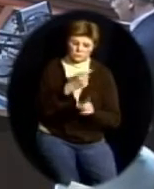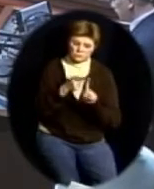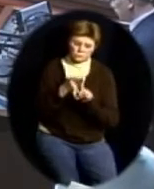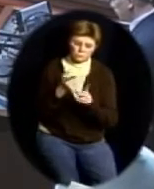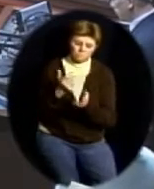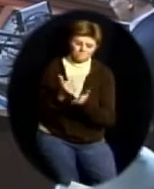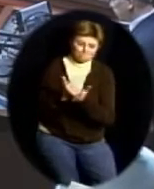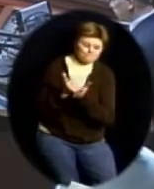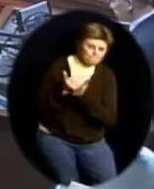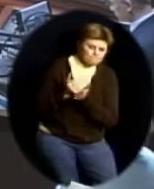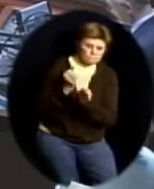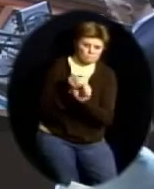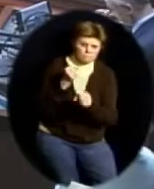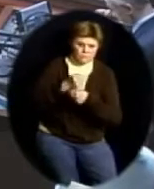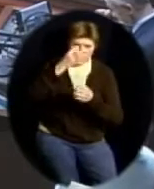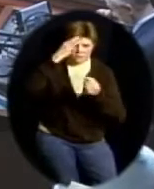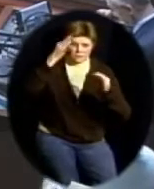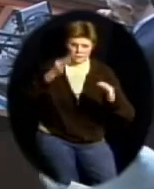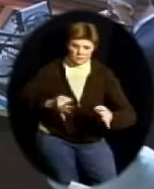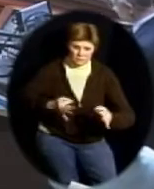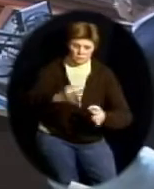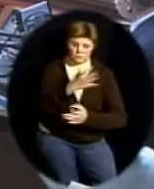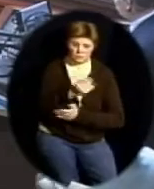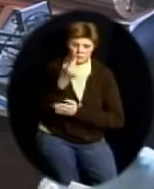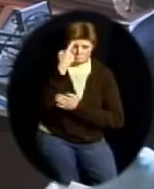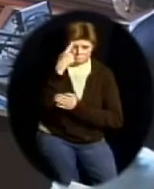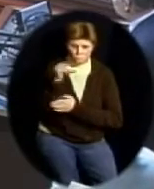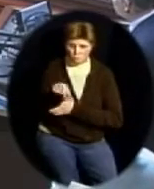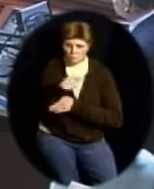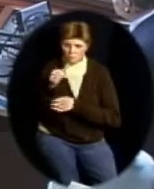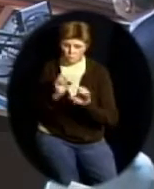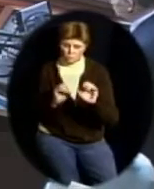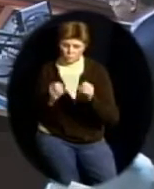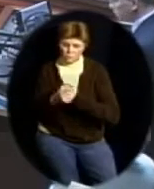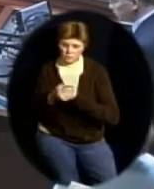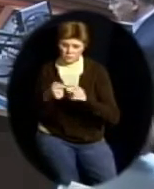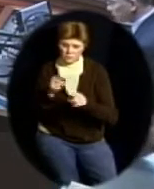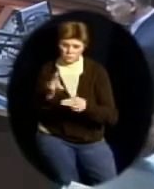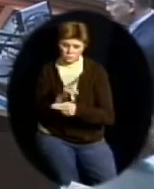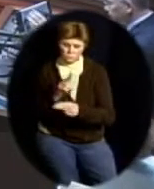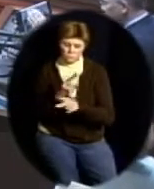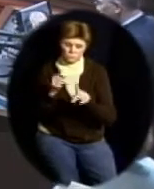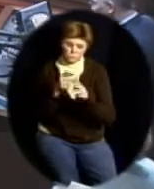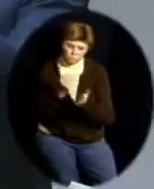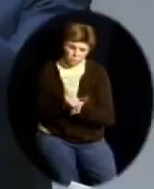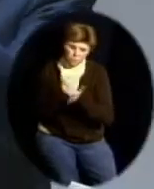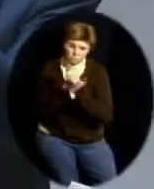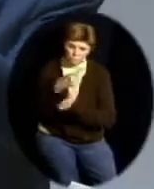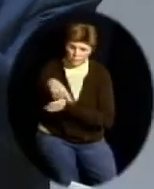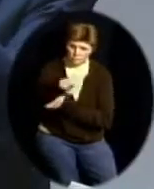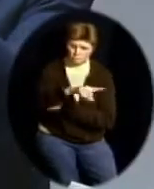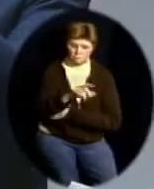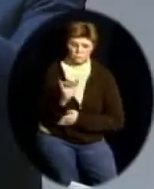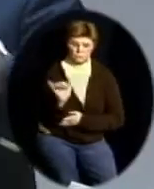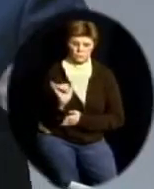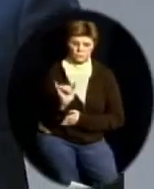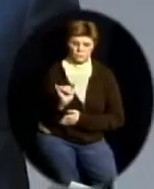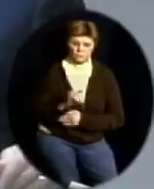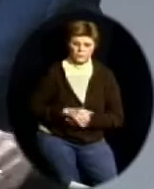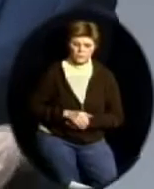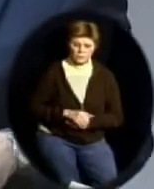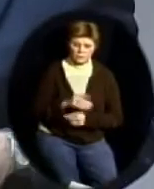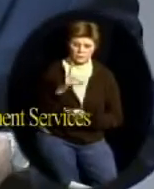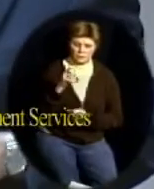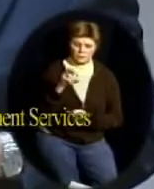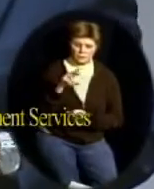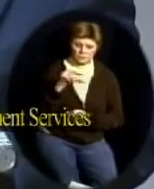internally, but also for awareness of others. So with that, Dr. George, I'll let you begin. Okay, thank you.